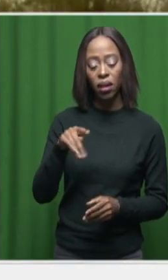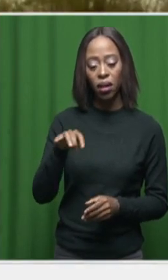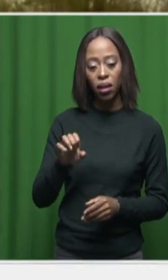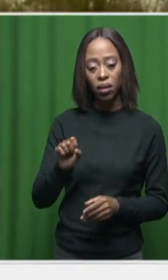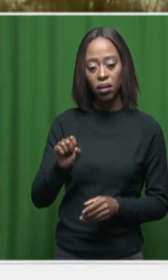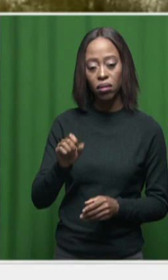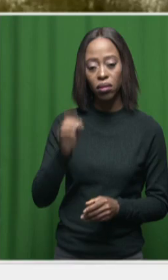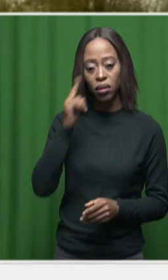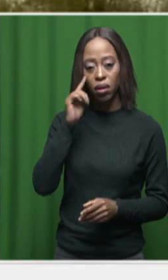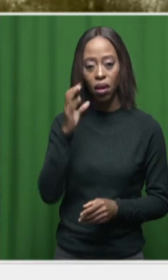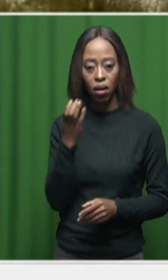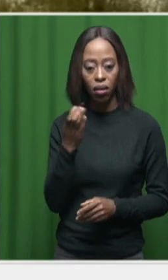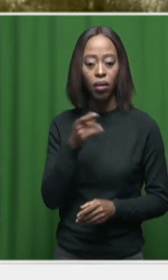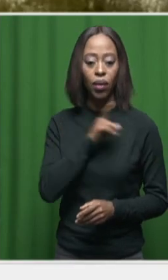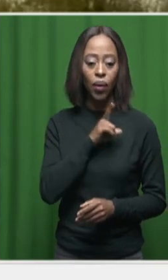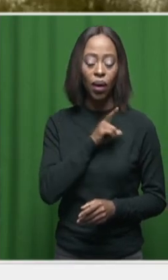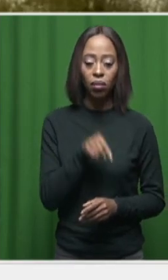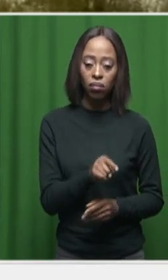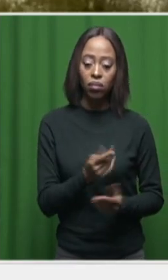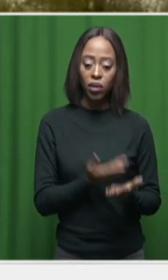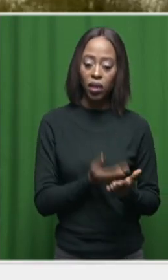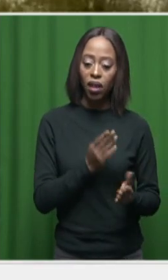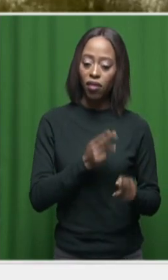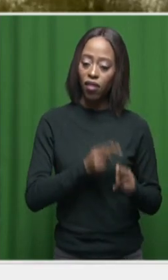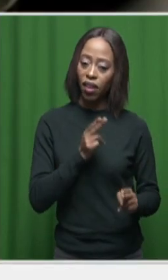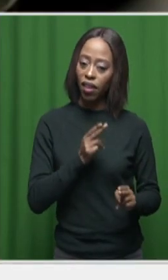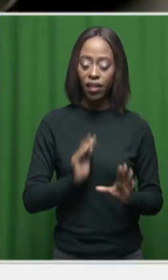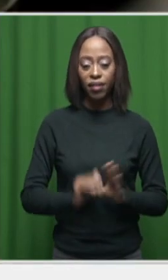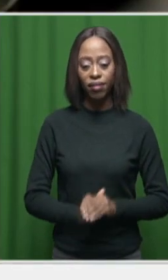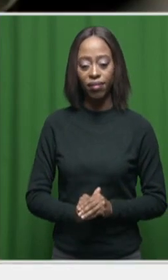onion to finish it off.